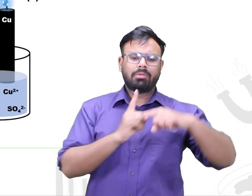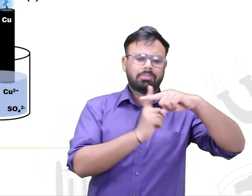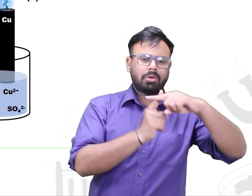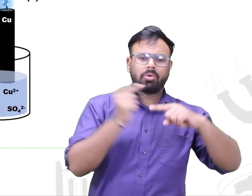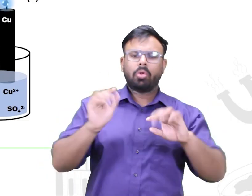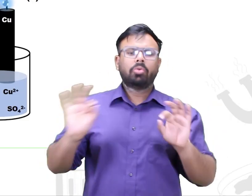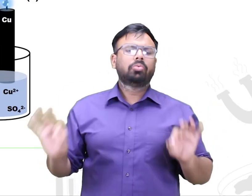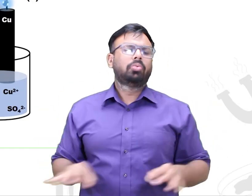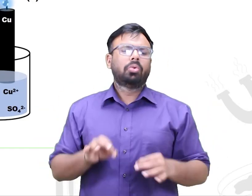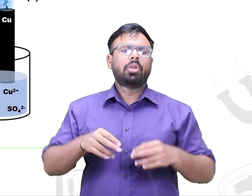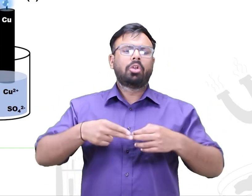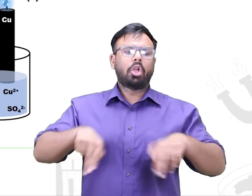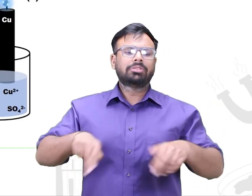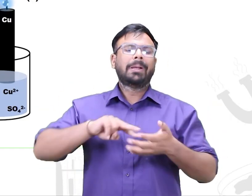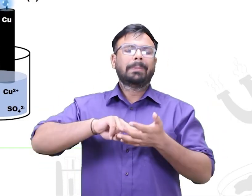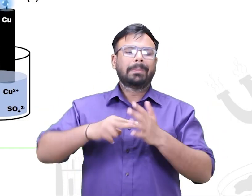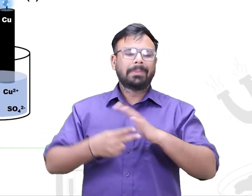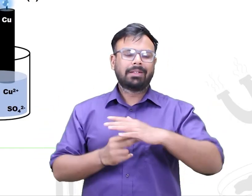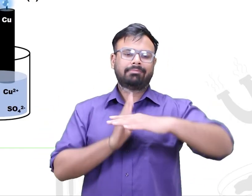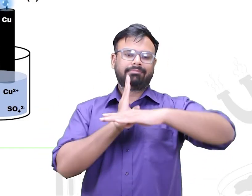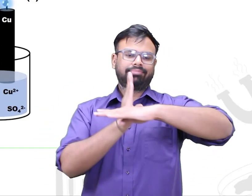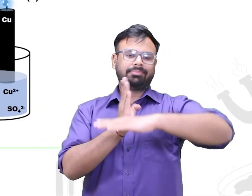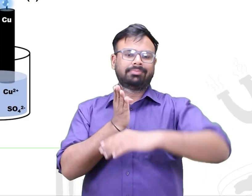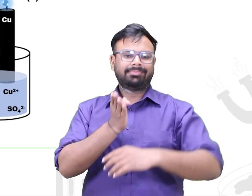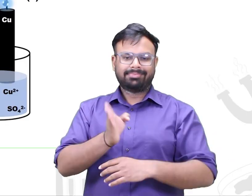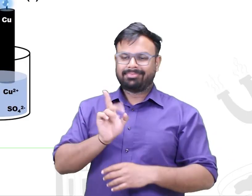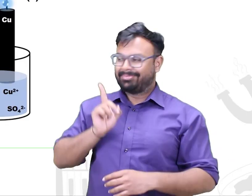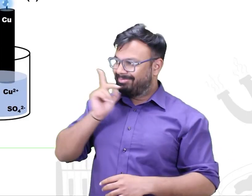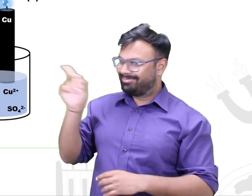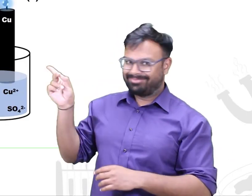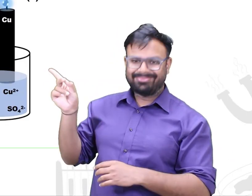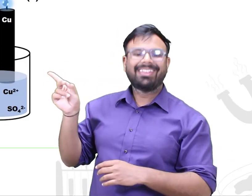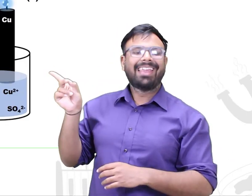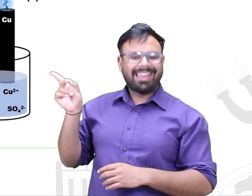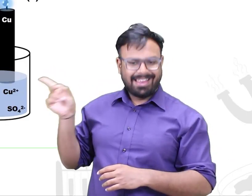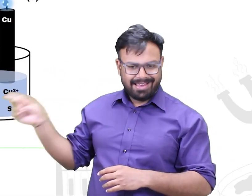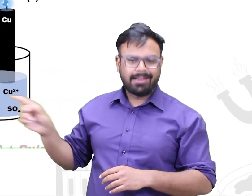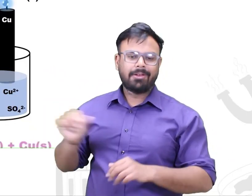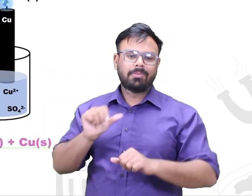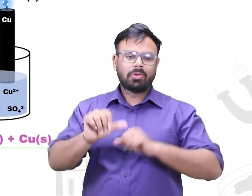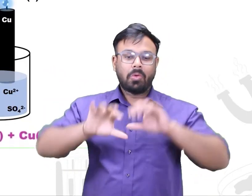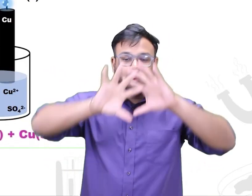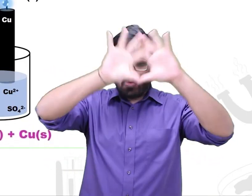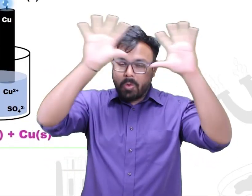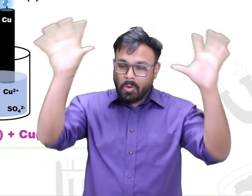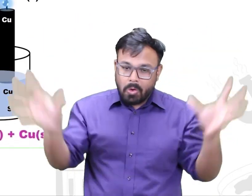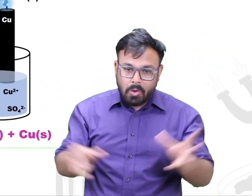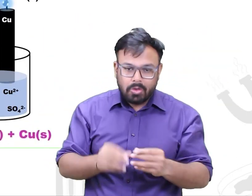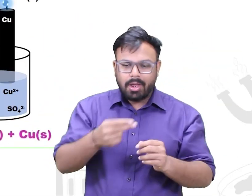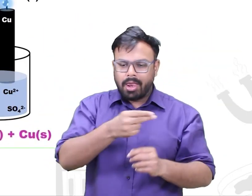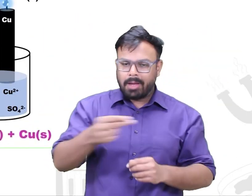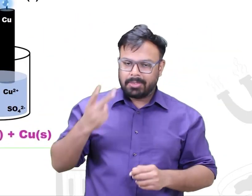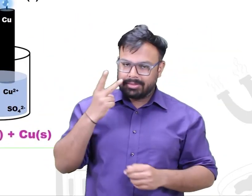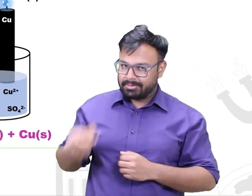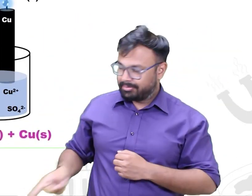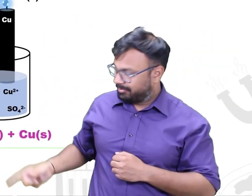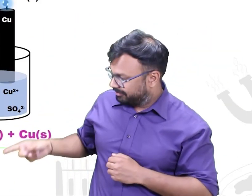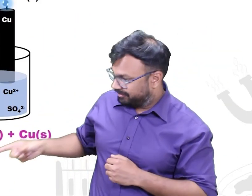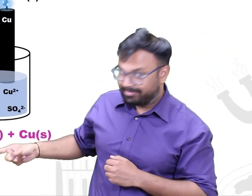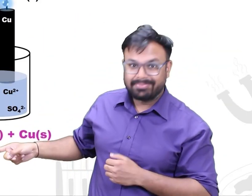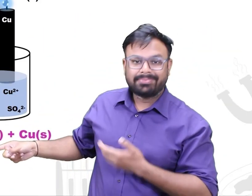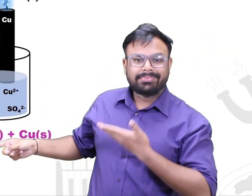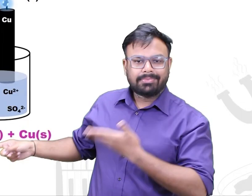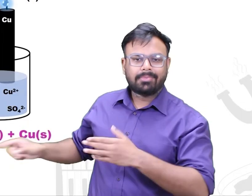and this is the overall cell reaction of the system. Finally, the electromotive force or cell potential is the difference between the